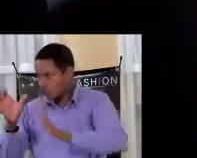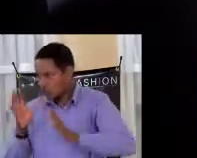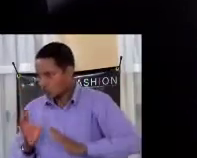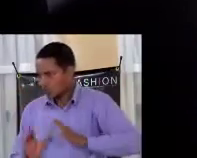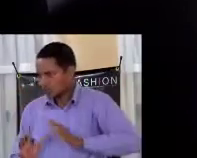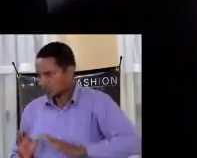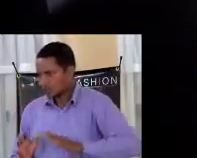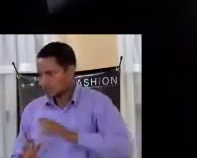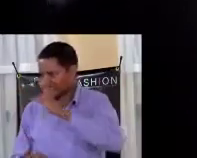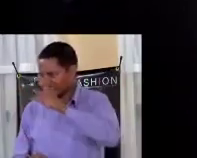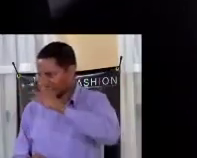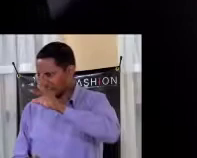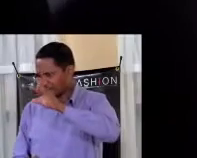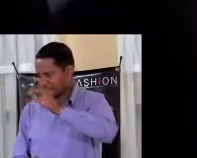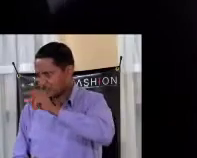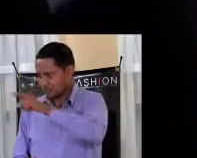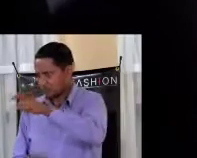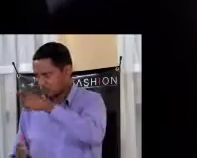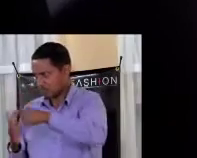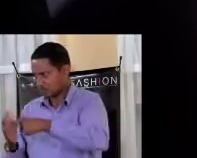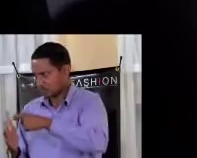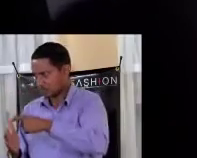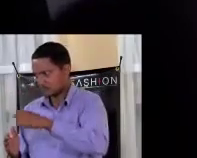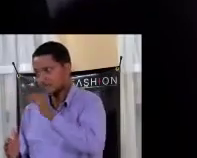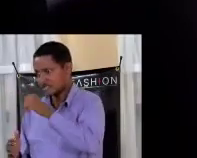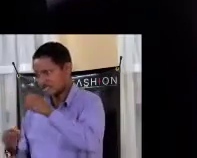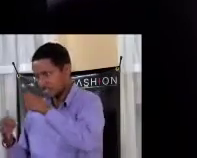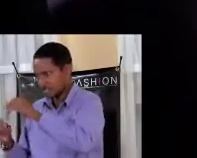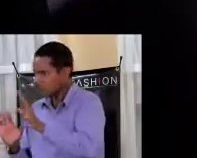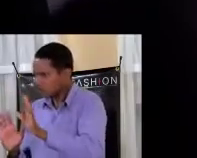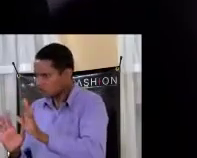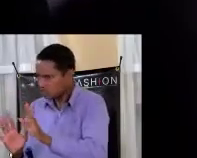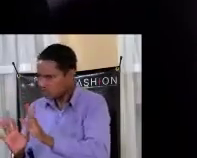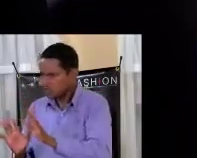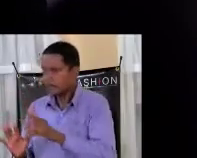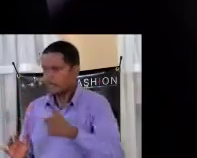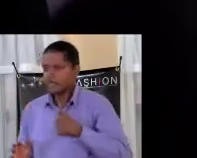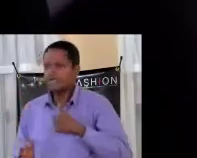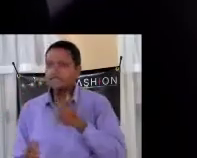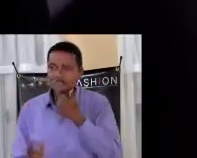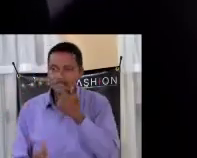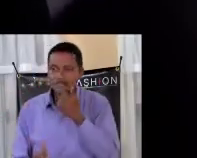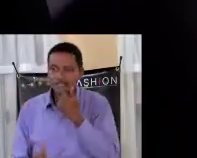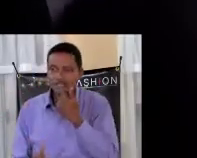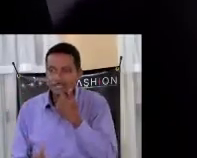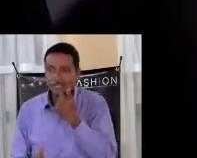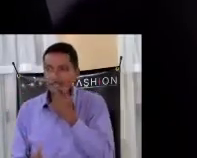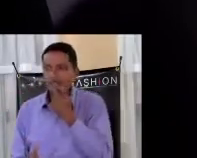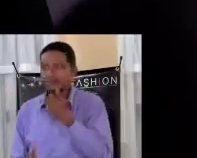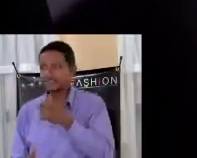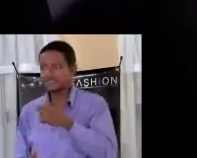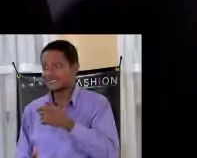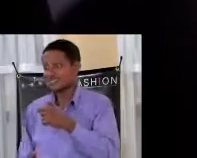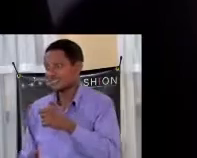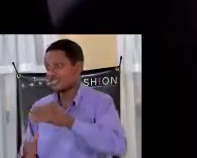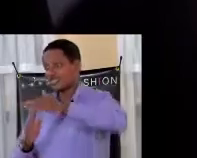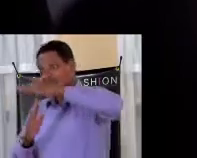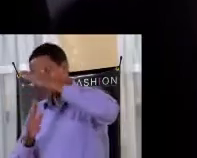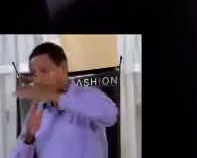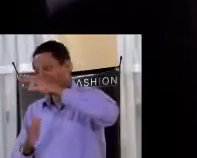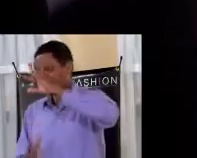the probability in the retail market recently of a top sound for 750 is very,